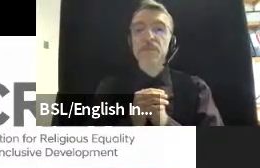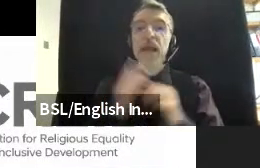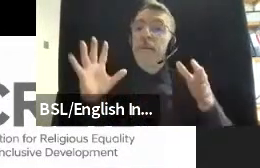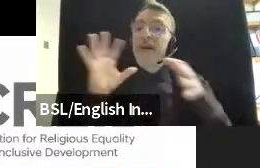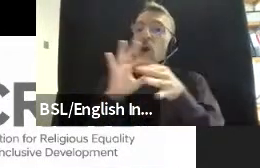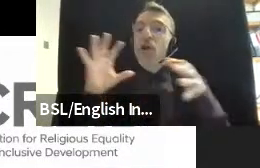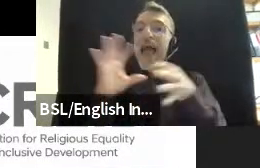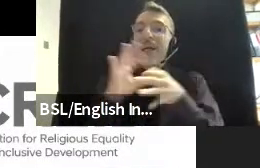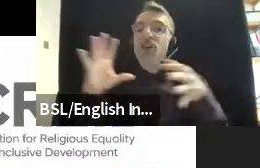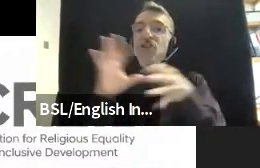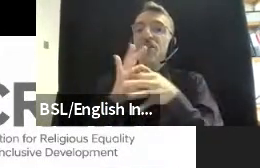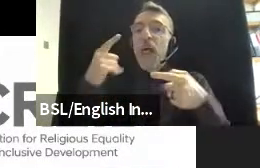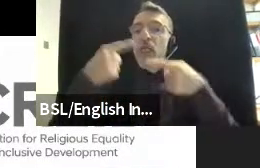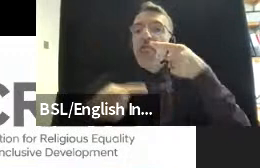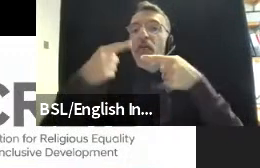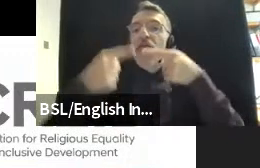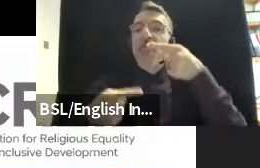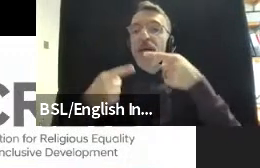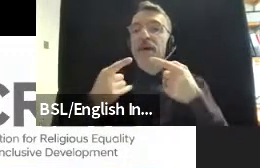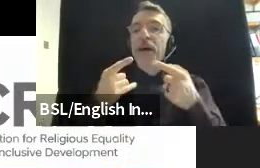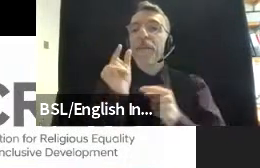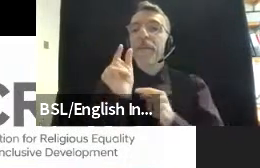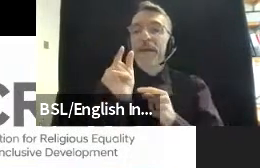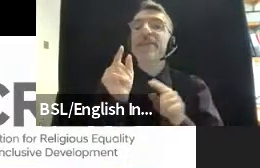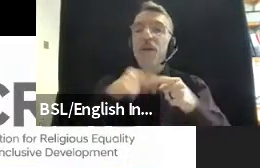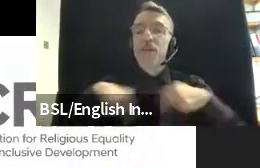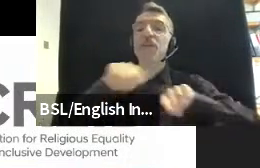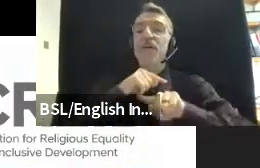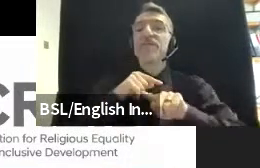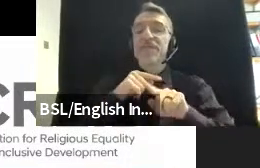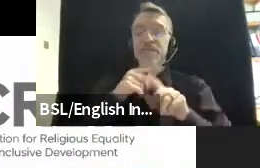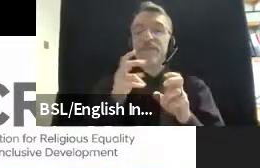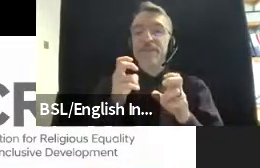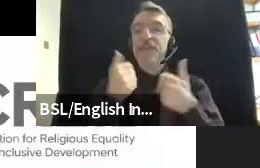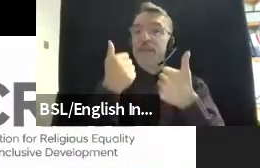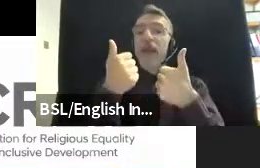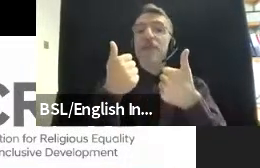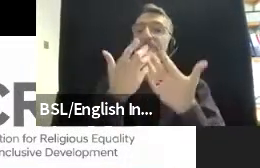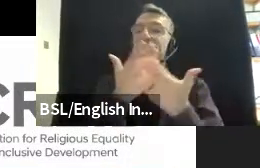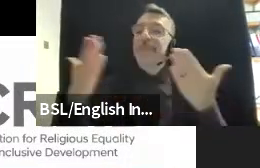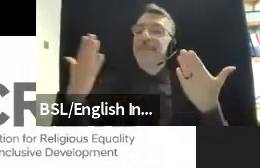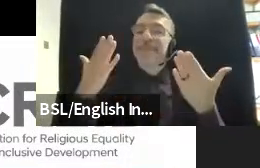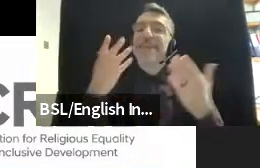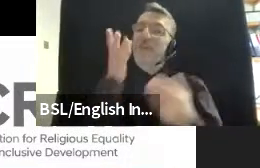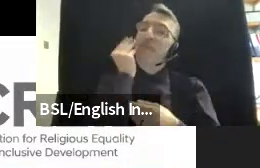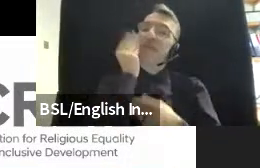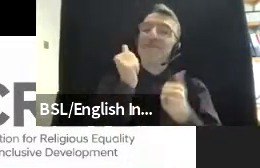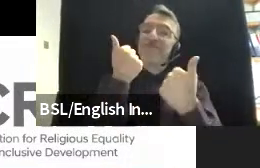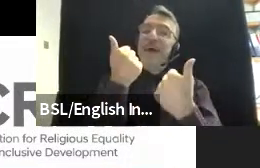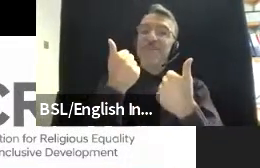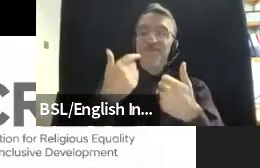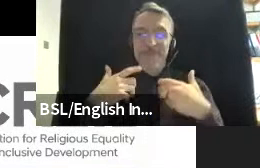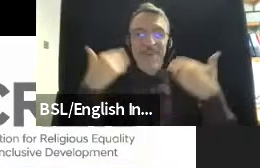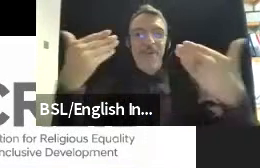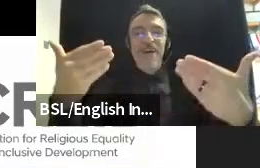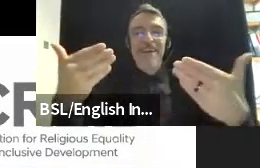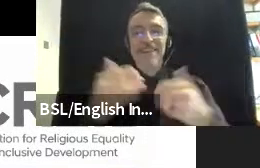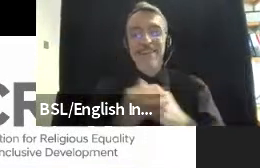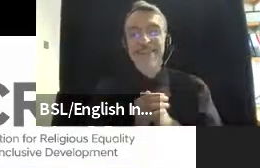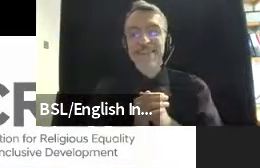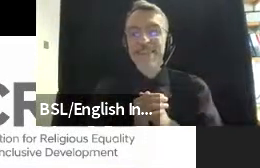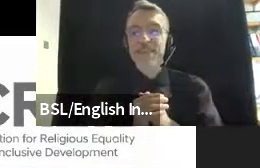connection may not be stable, I think. Oh, we have you loud and clear again now, so. Okay, sorry. Let's hope that's it